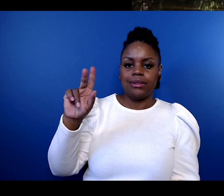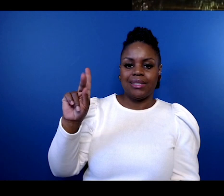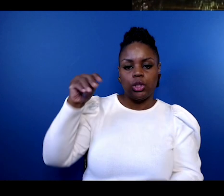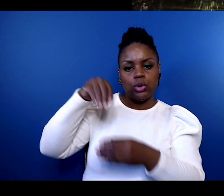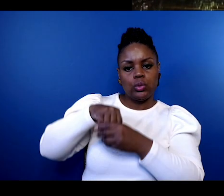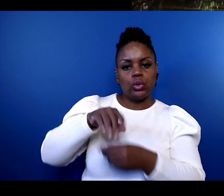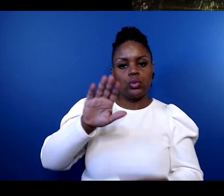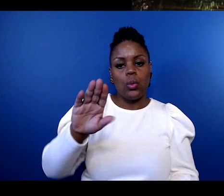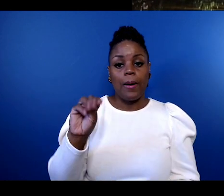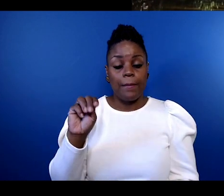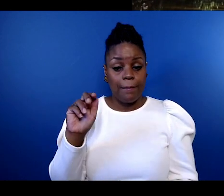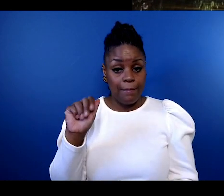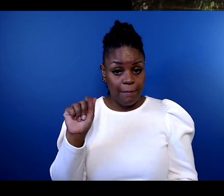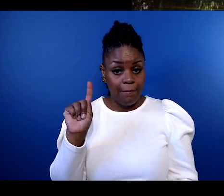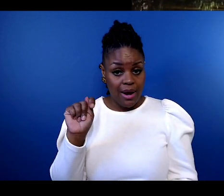Continue to focus on your breath.